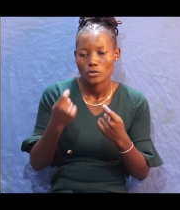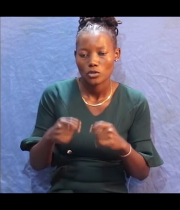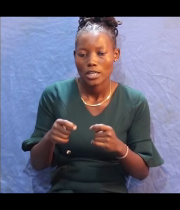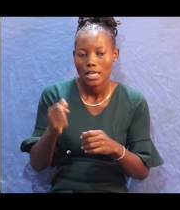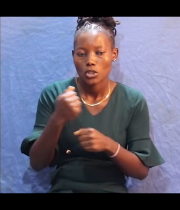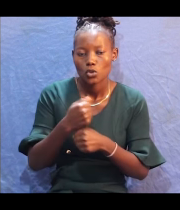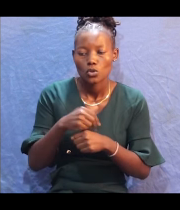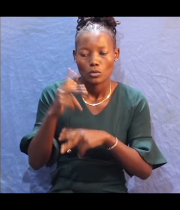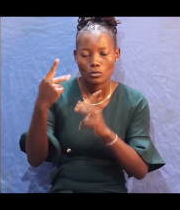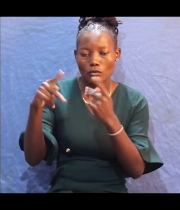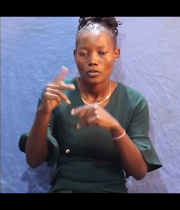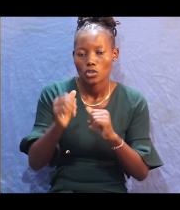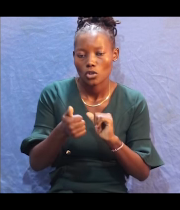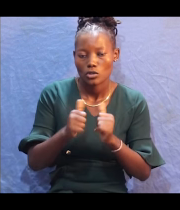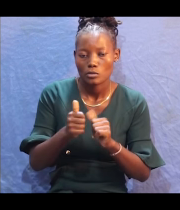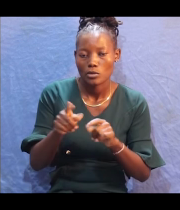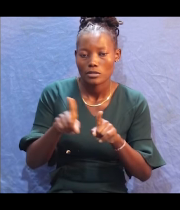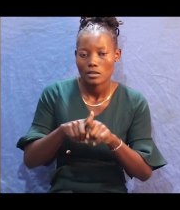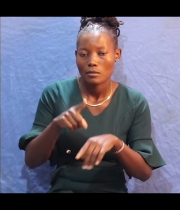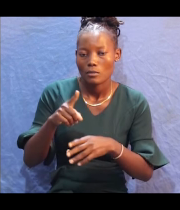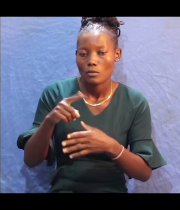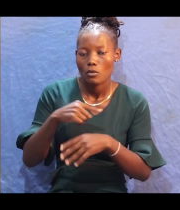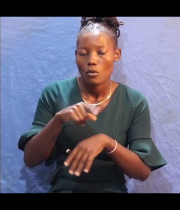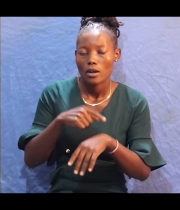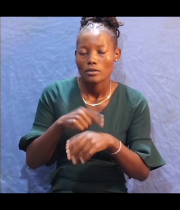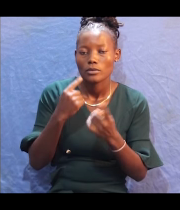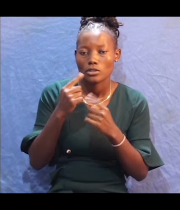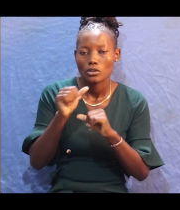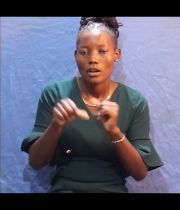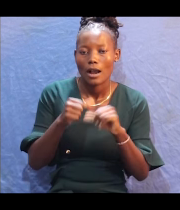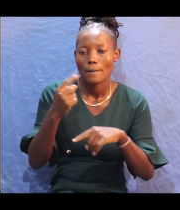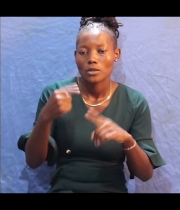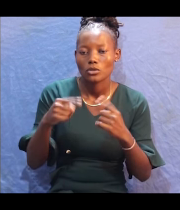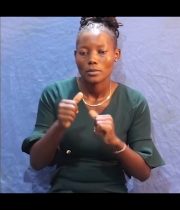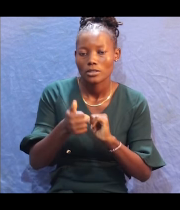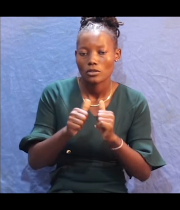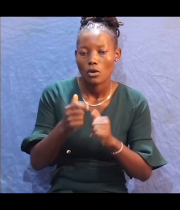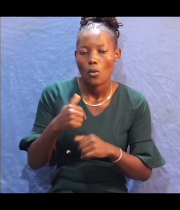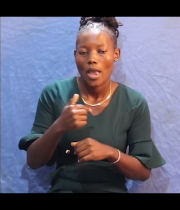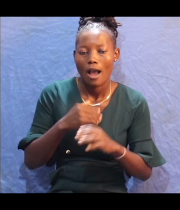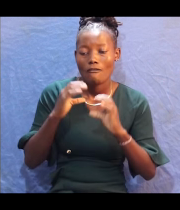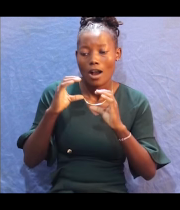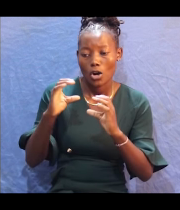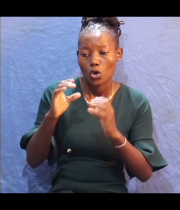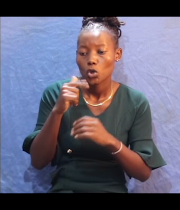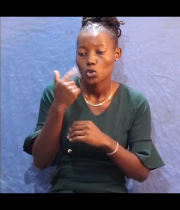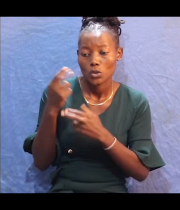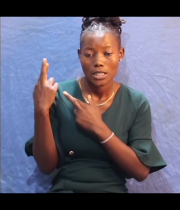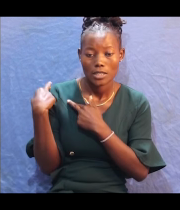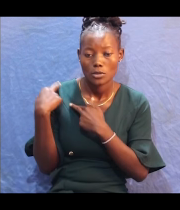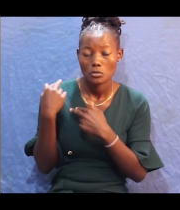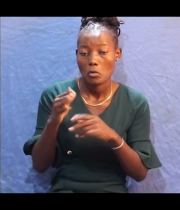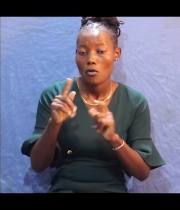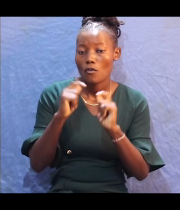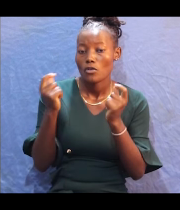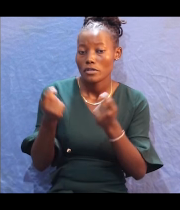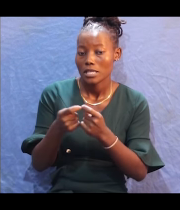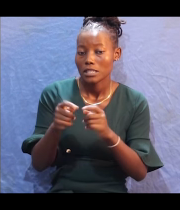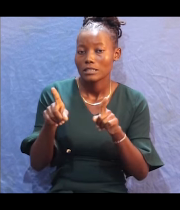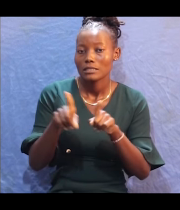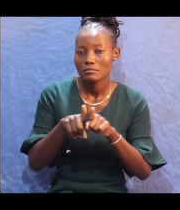professional sport. And of course, when we talk about competitive sport, there is a coach who is responsible for the team